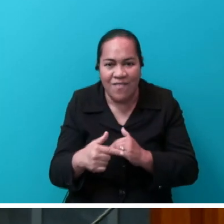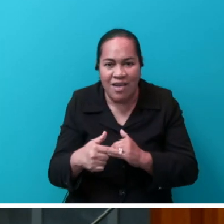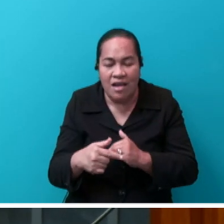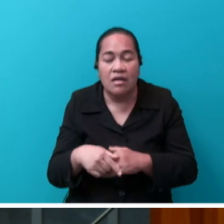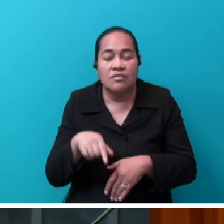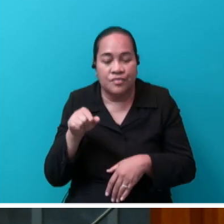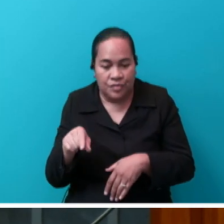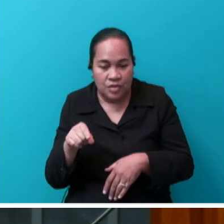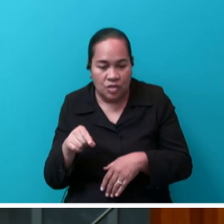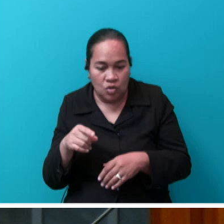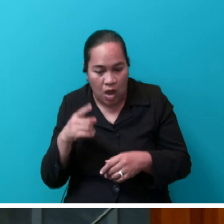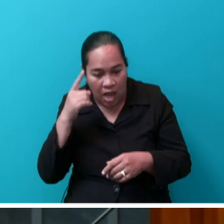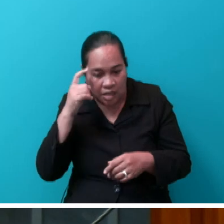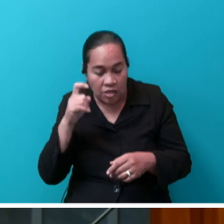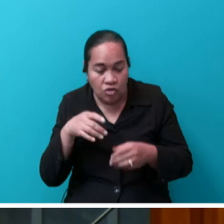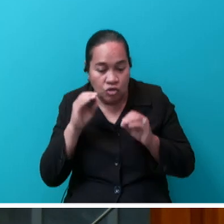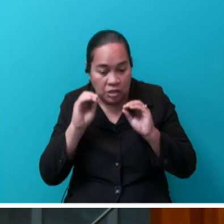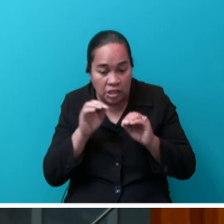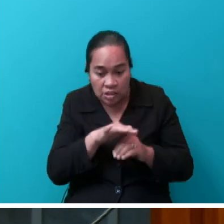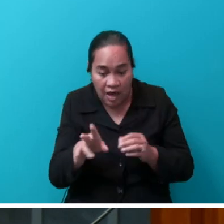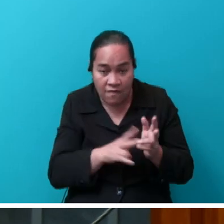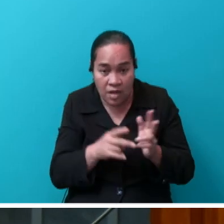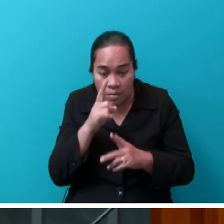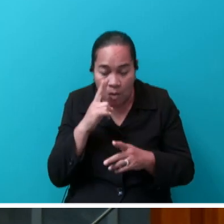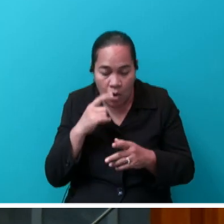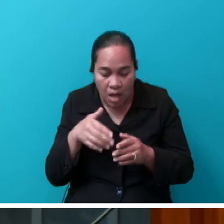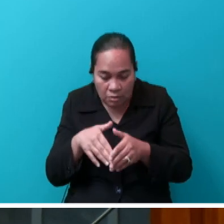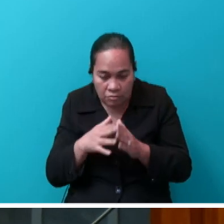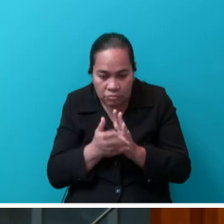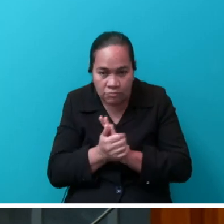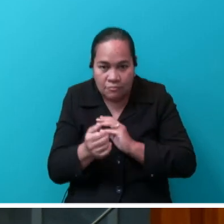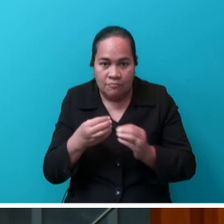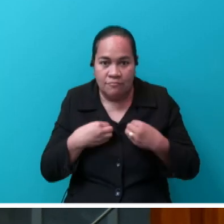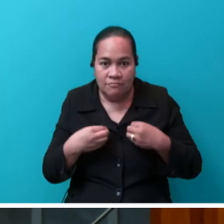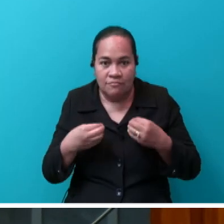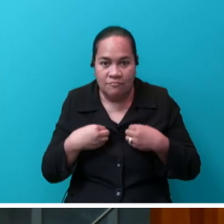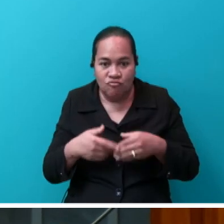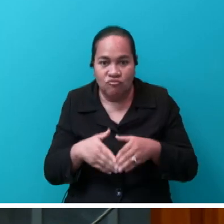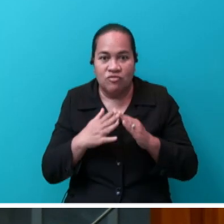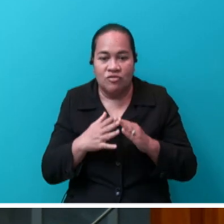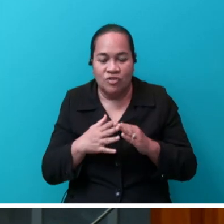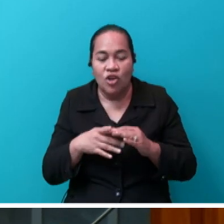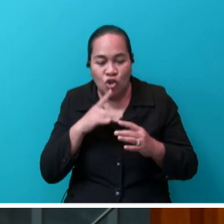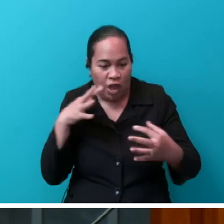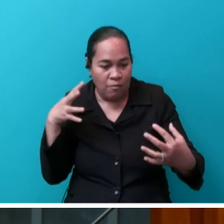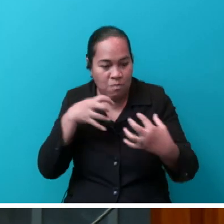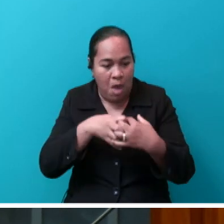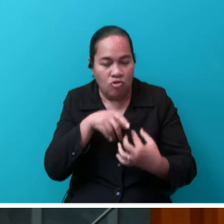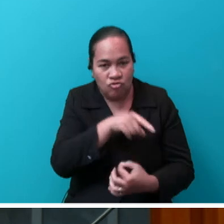provide villagers with entrepreneurial skills that could be tailor-made into the Fijian village enterprising